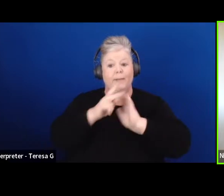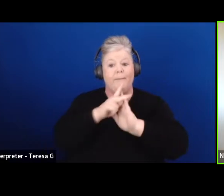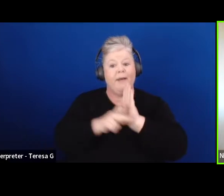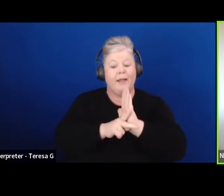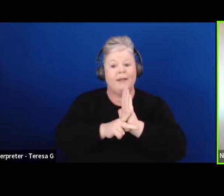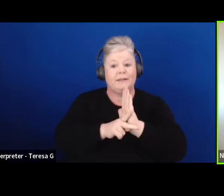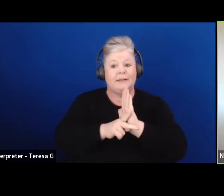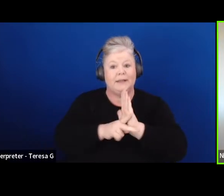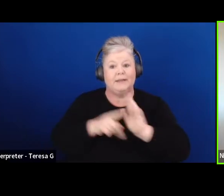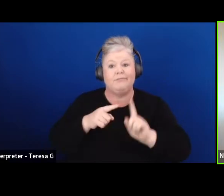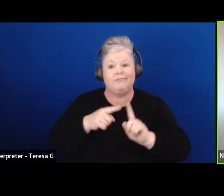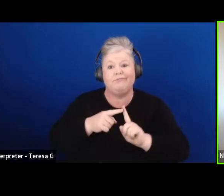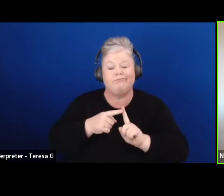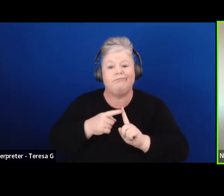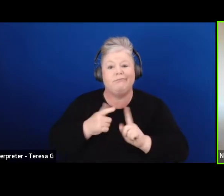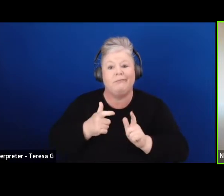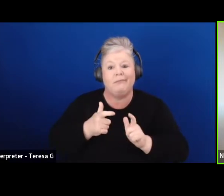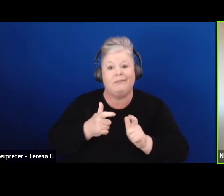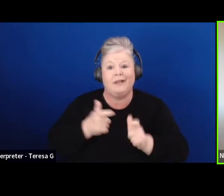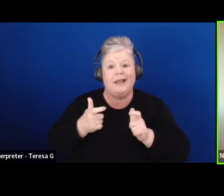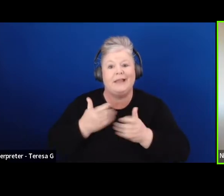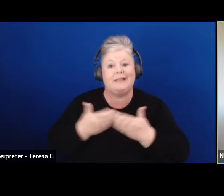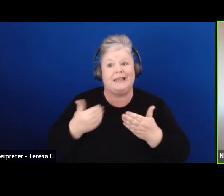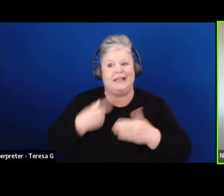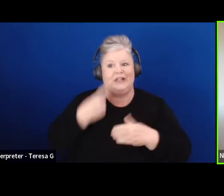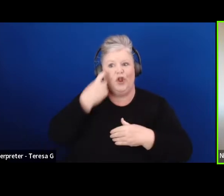the biggest issue is the latest election.